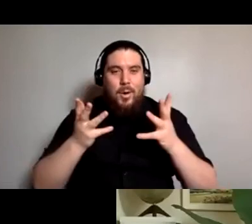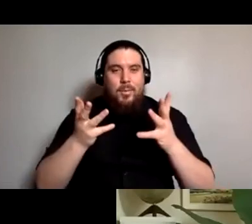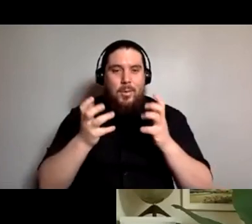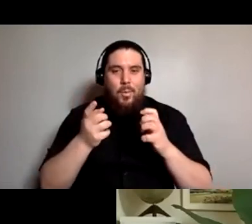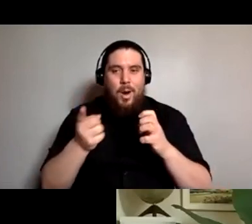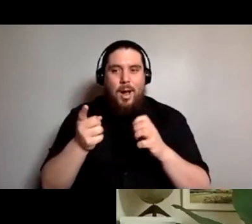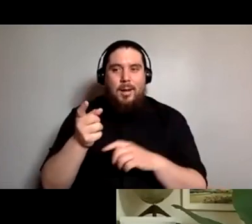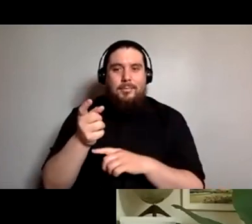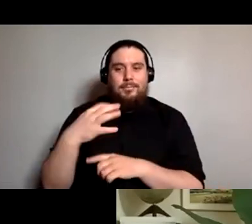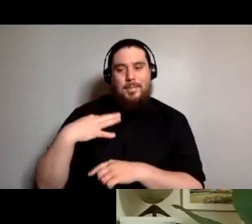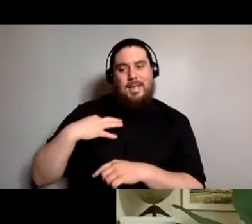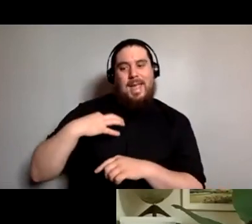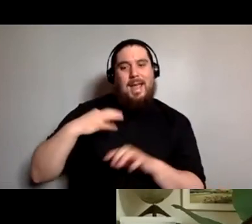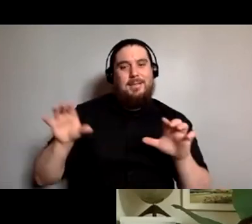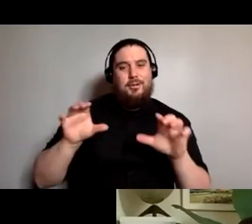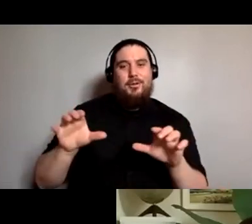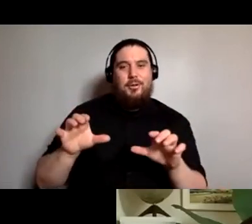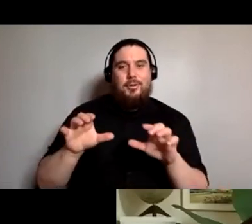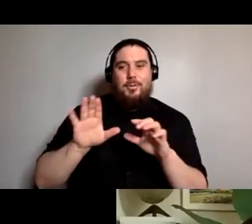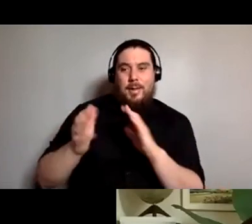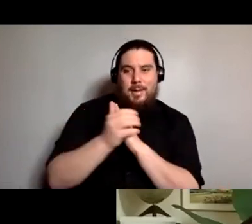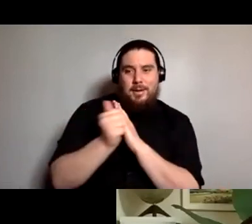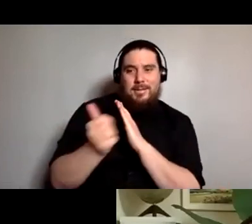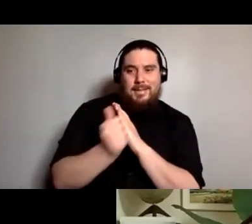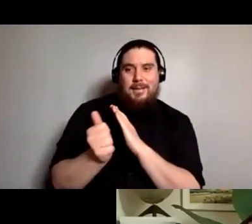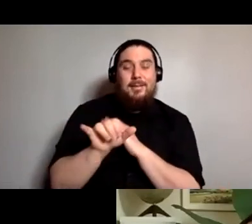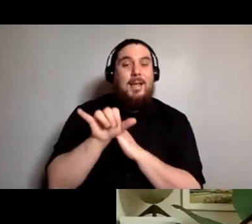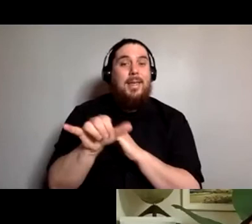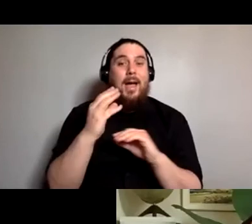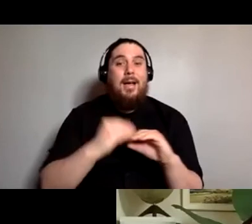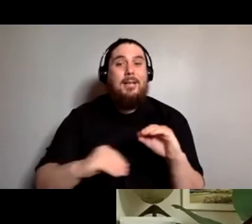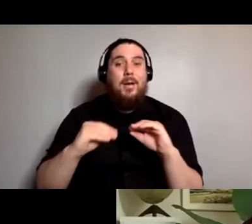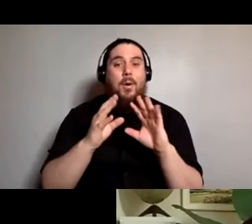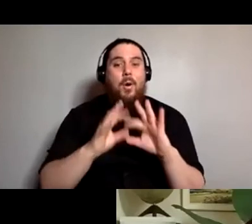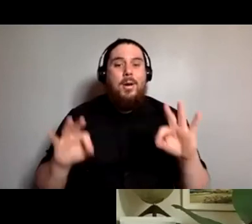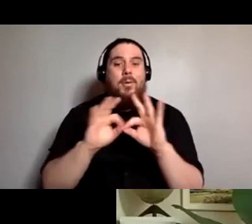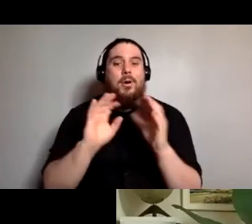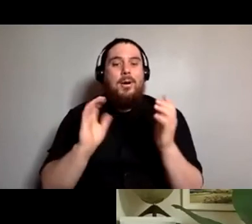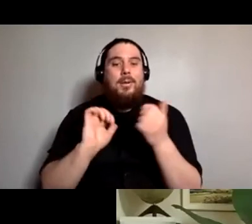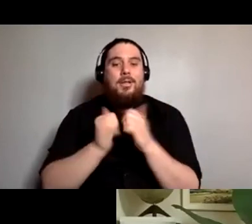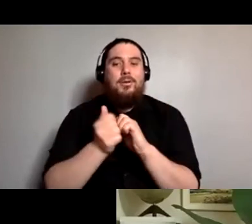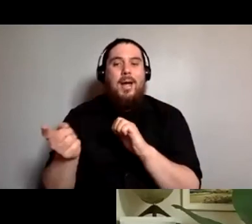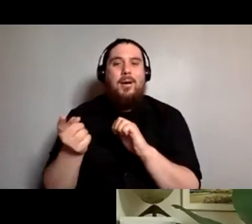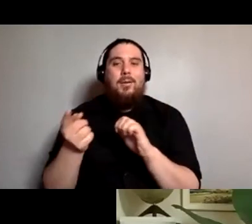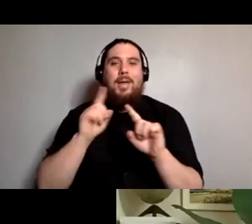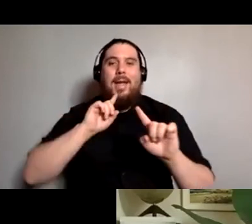the skills, and getting them to prove that, is more important than the way that they deliver their